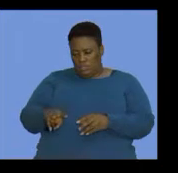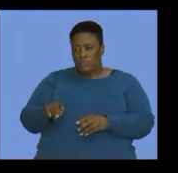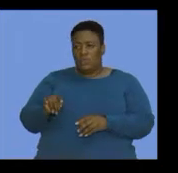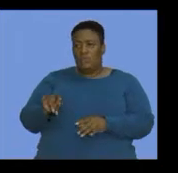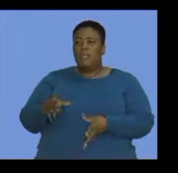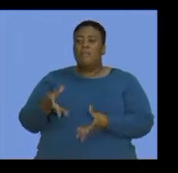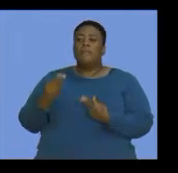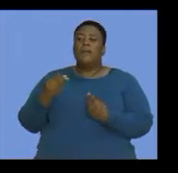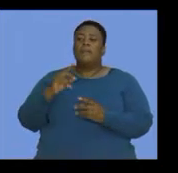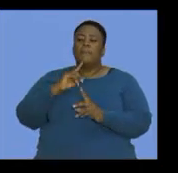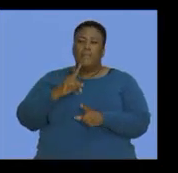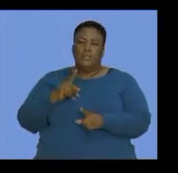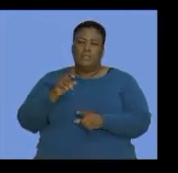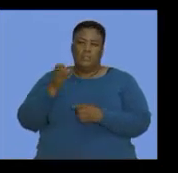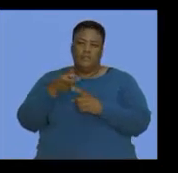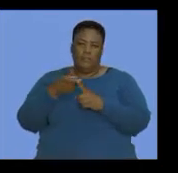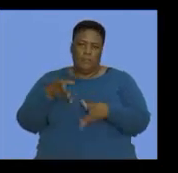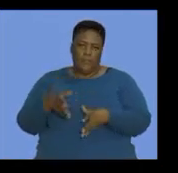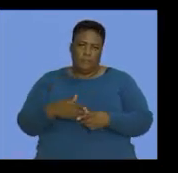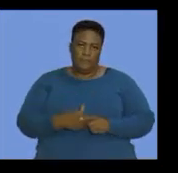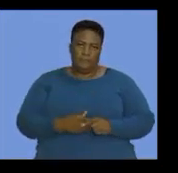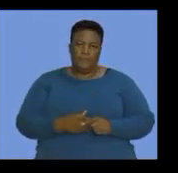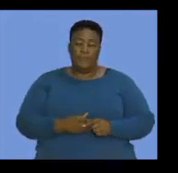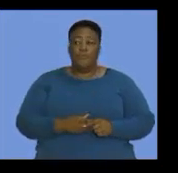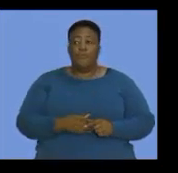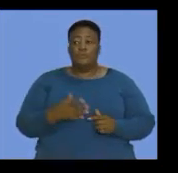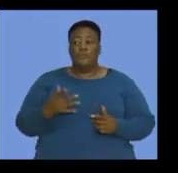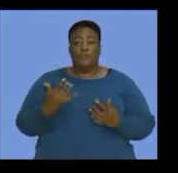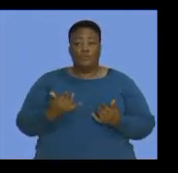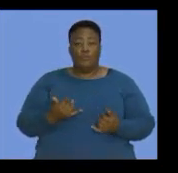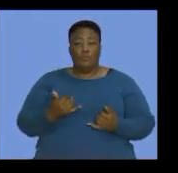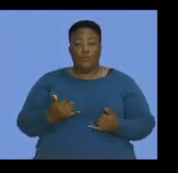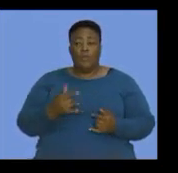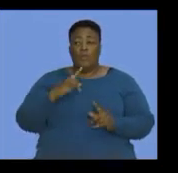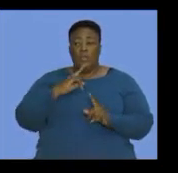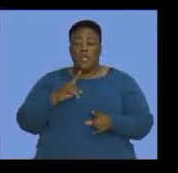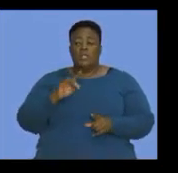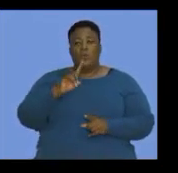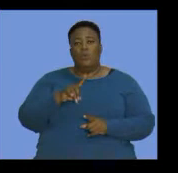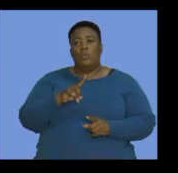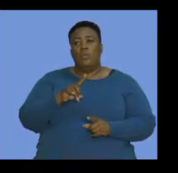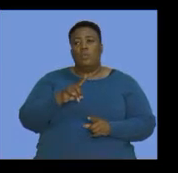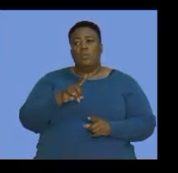table and you extrapolate information from that. So in this case, there were